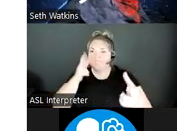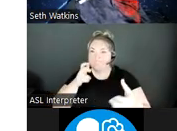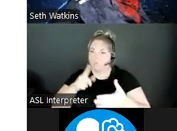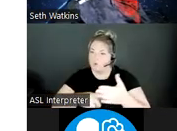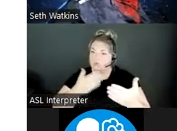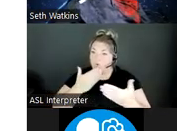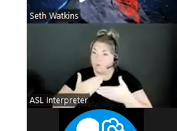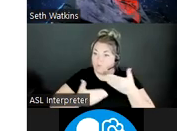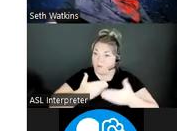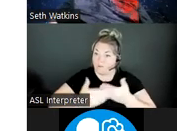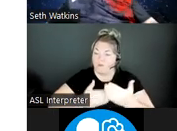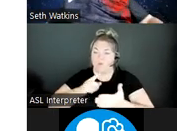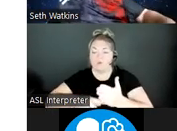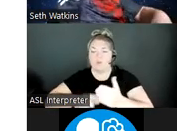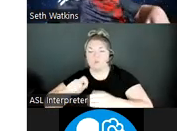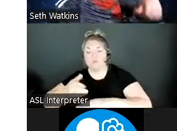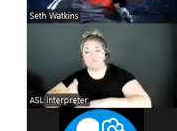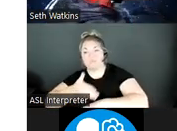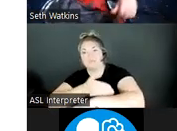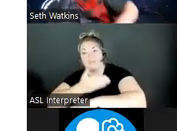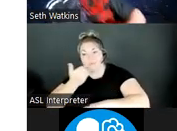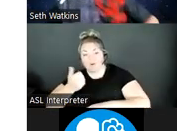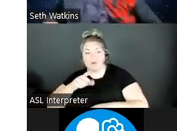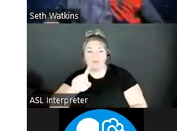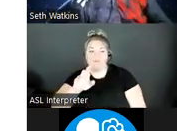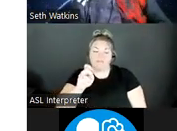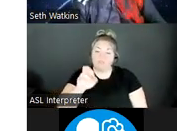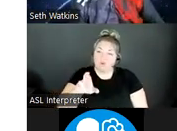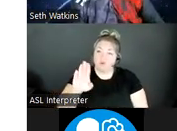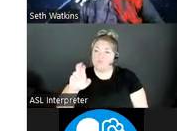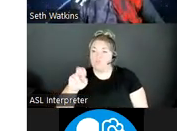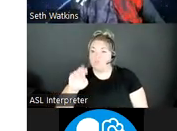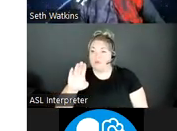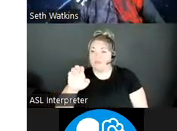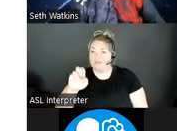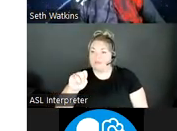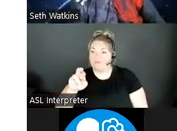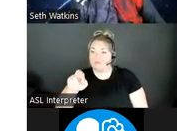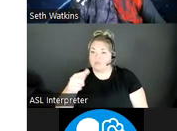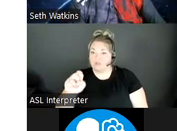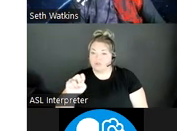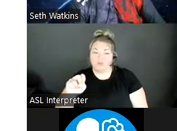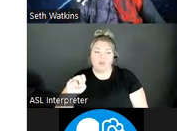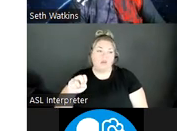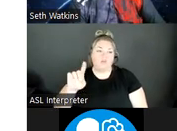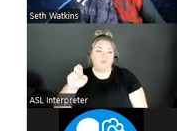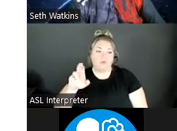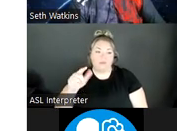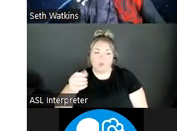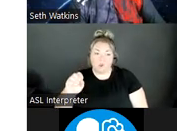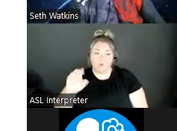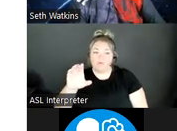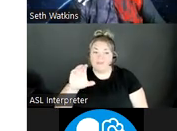what should be going better. Denver, Breckenridge, Durango, Canyon City, Pueblo, Grand Junction, and